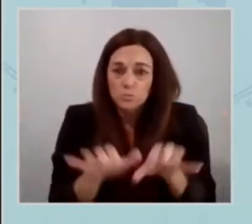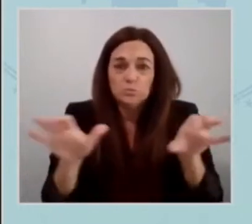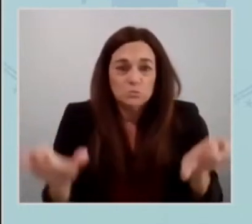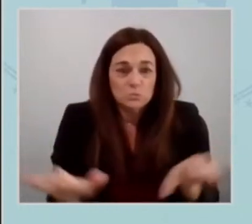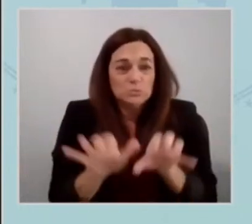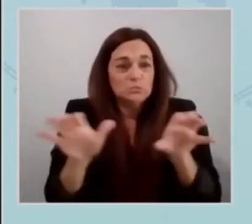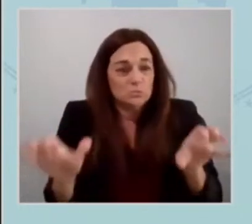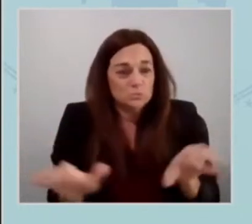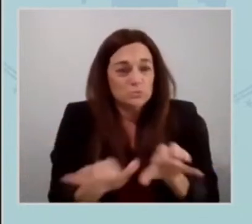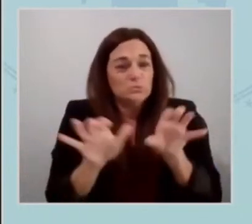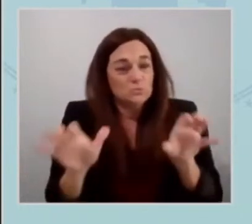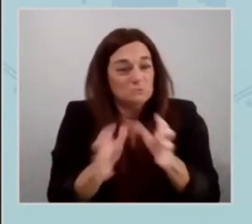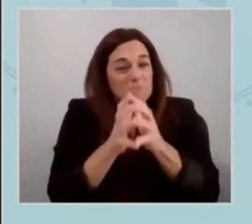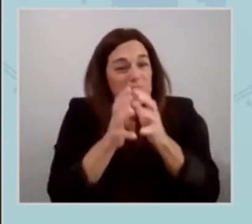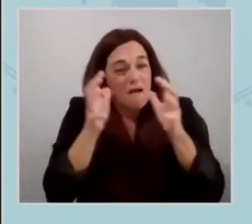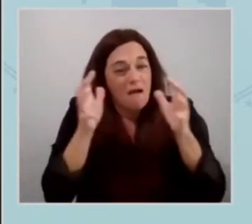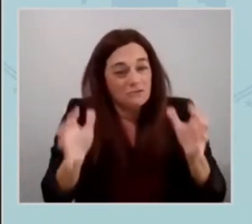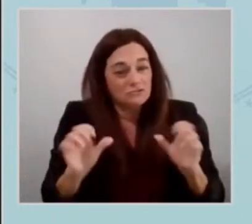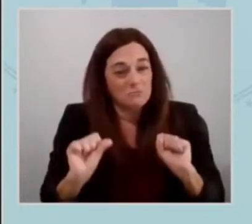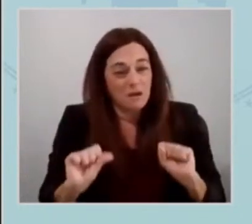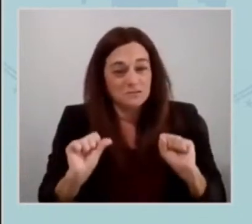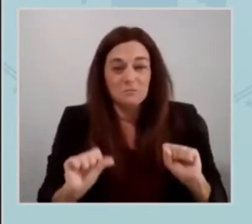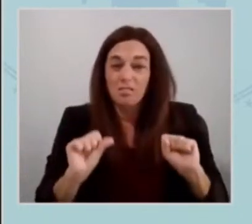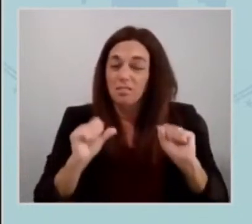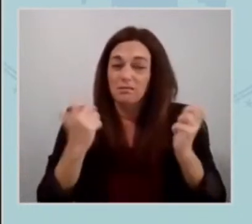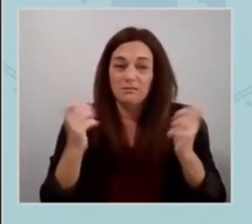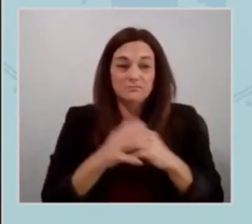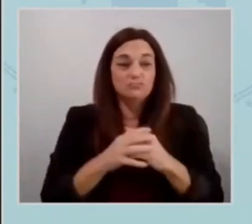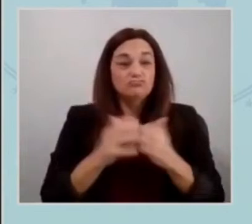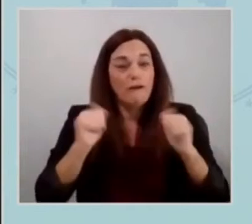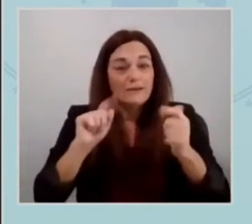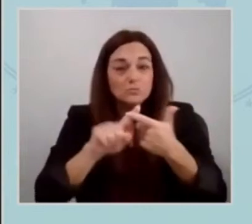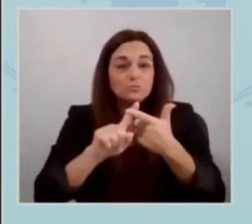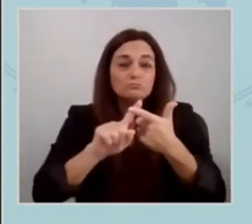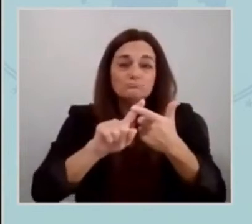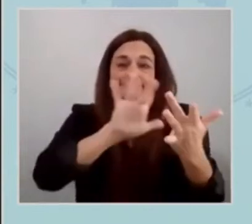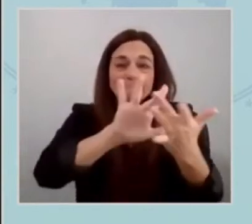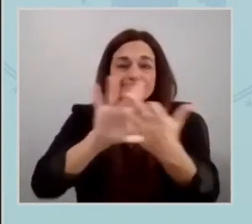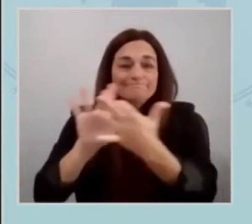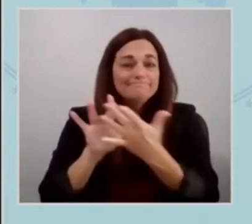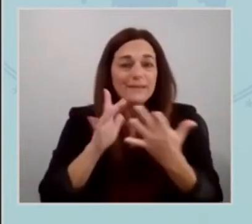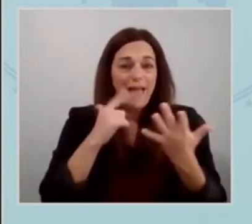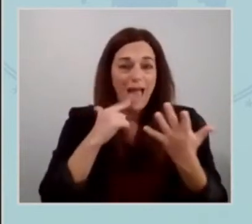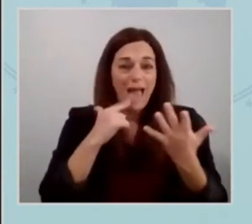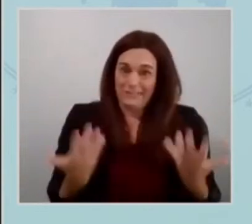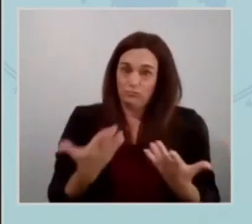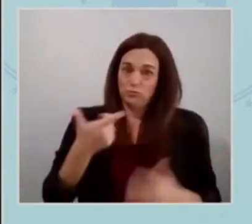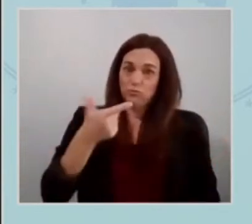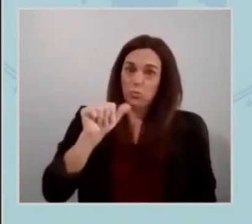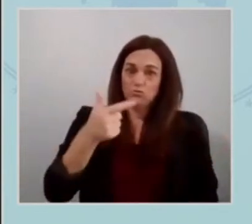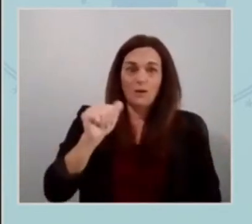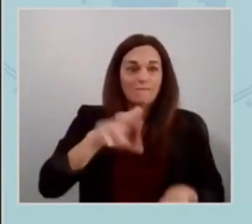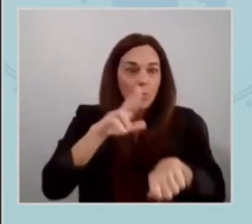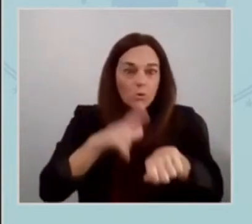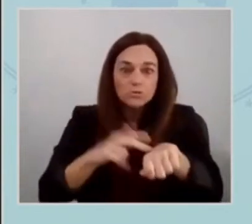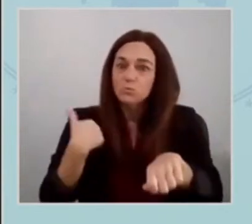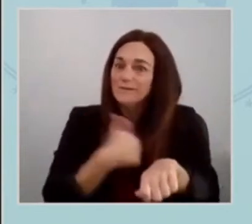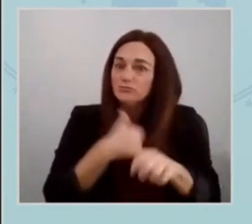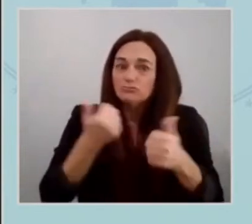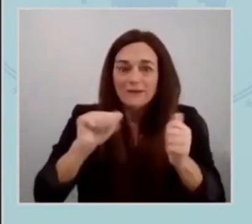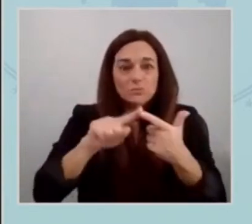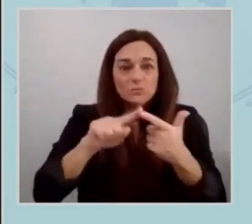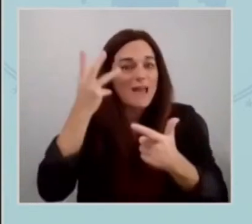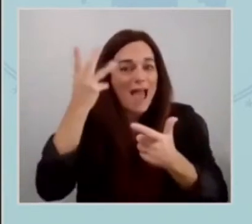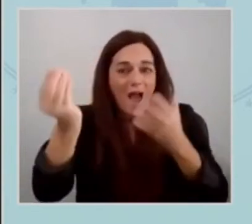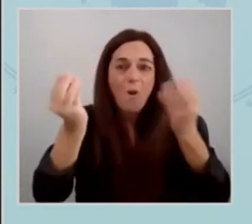it's we've tried everything. We're doing as much as we can. We're trying to get out and